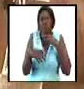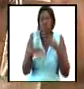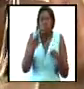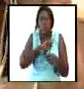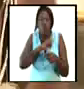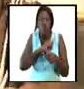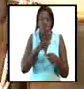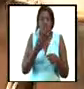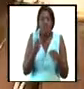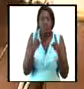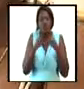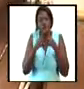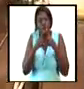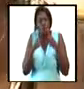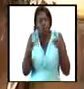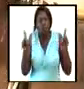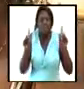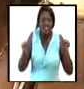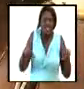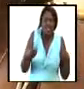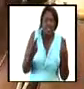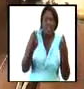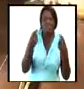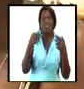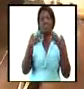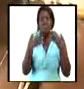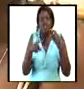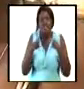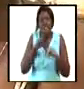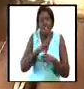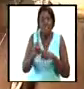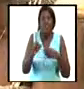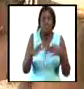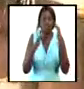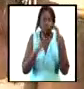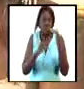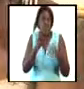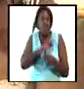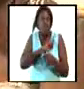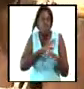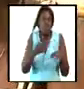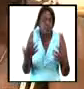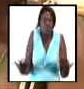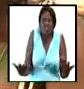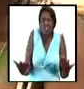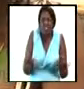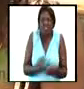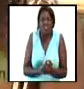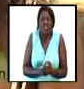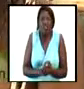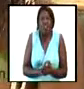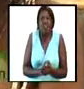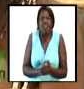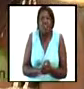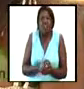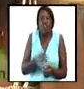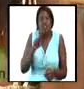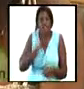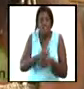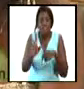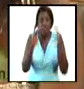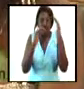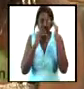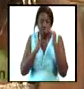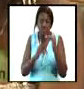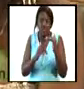this whole long introduction full of facts before you can even start reading? What's the point? Like, seriously? As you say, the